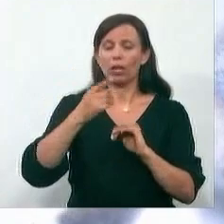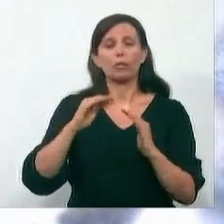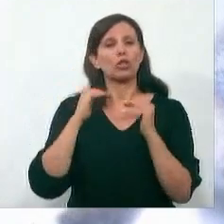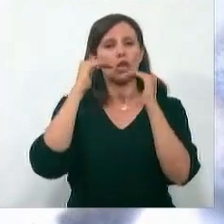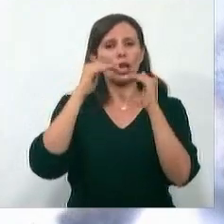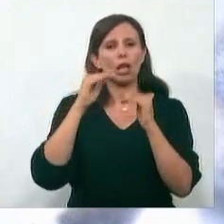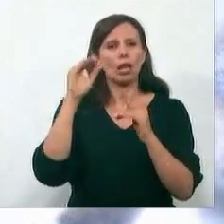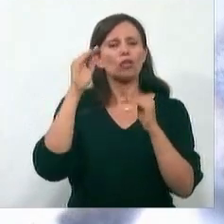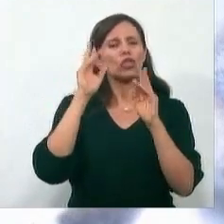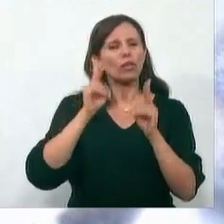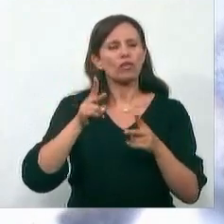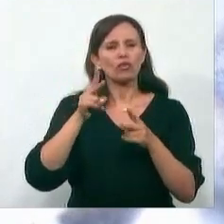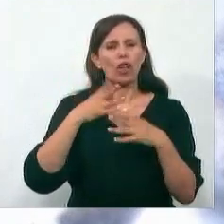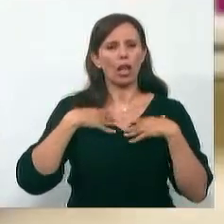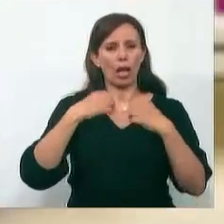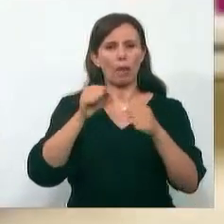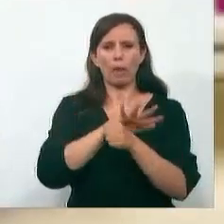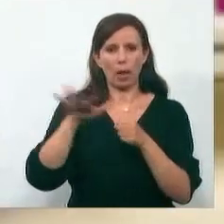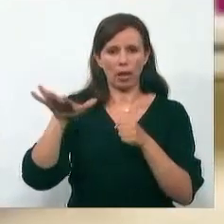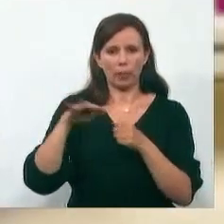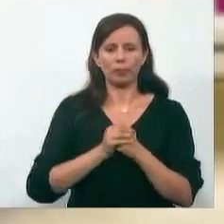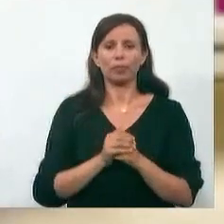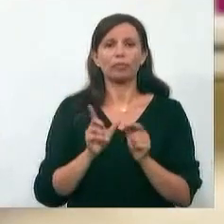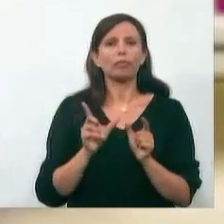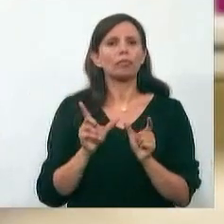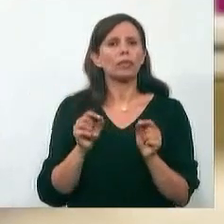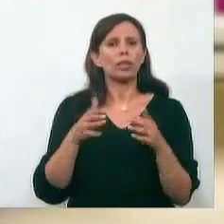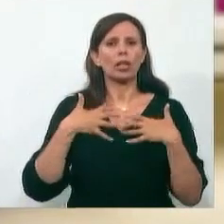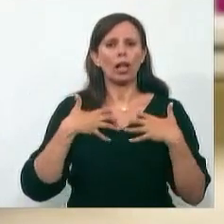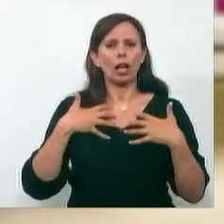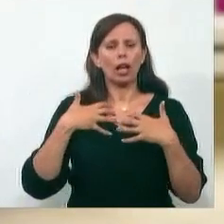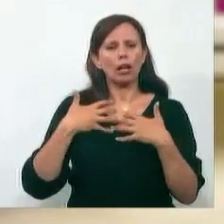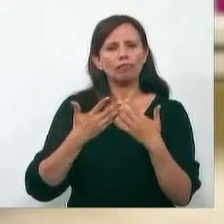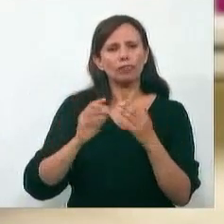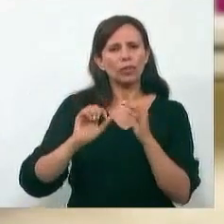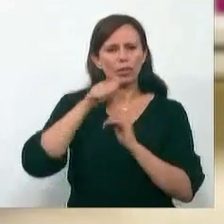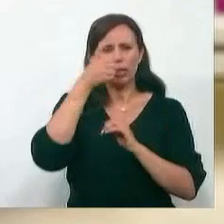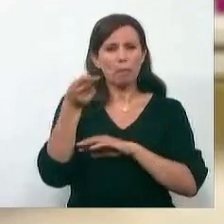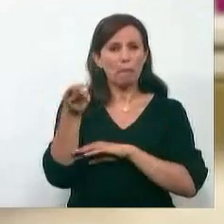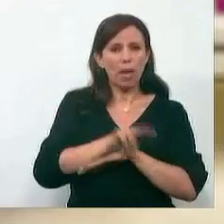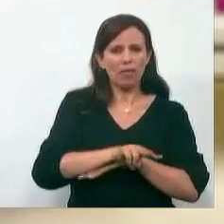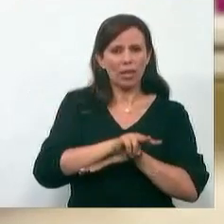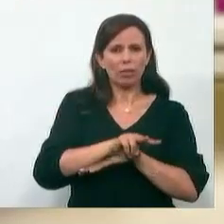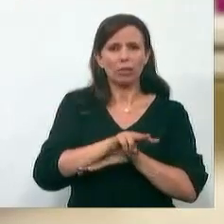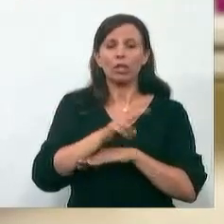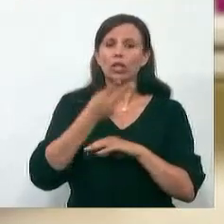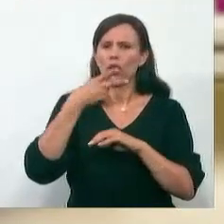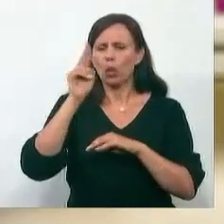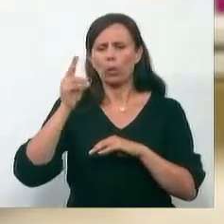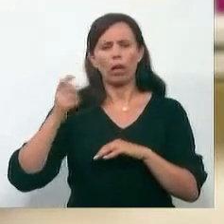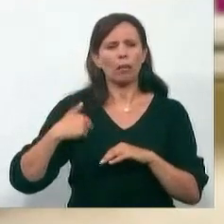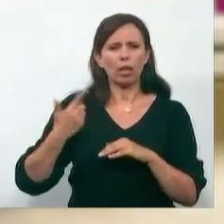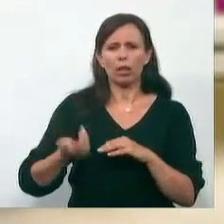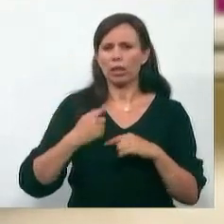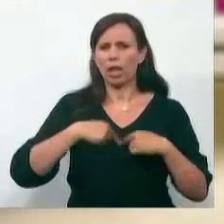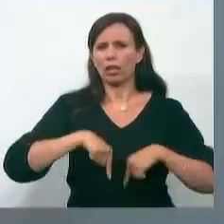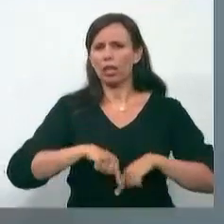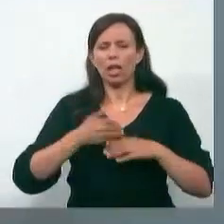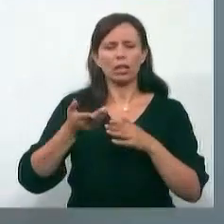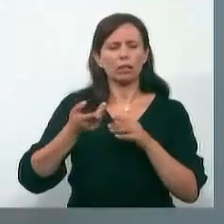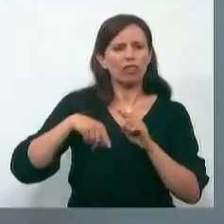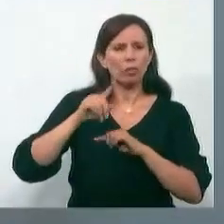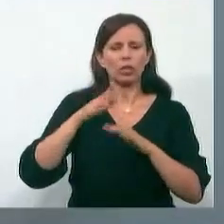which one can fully recover. Lung cancer is one of the leading cancers in mortality rates. More than breast,